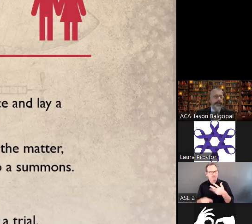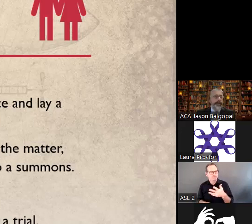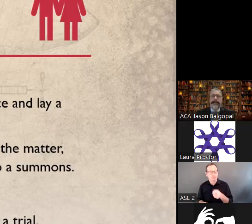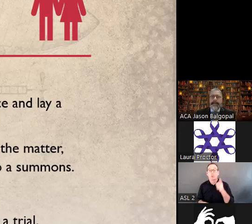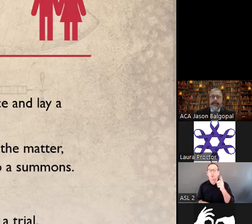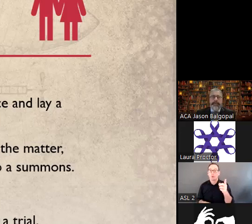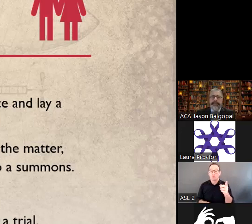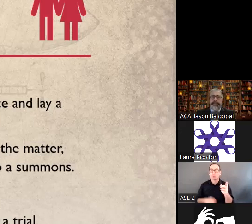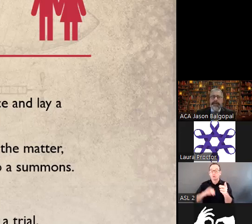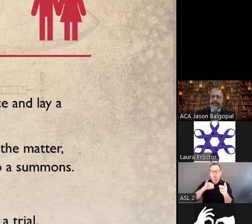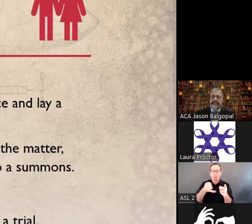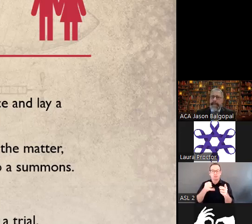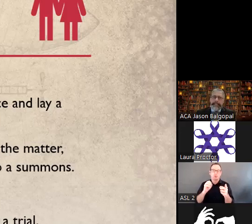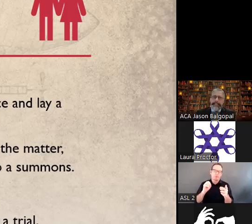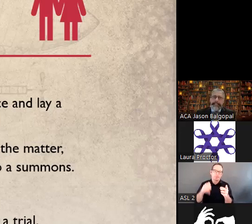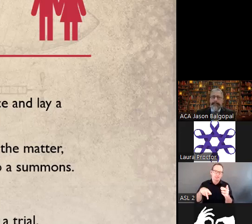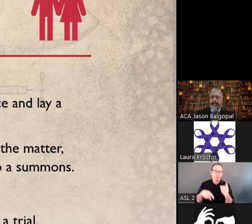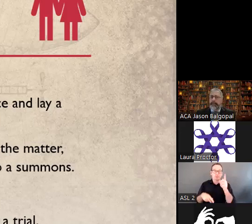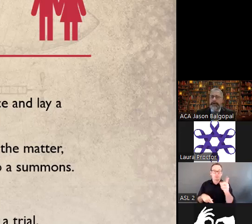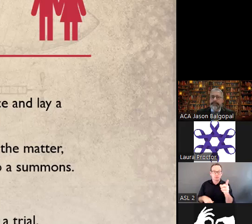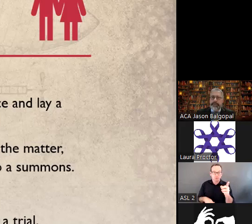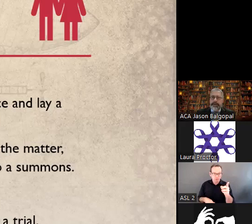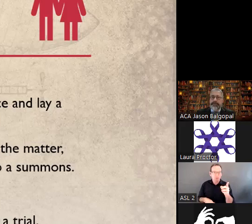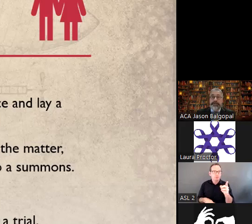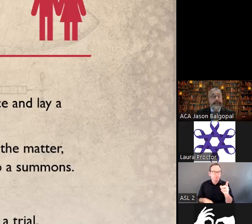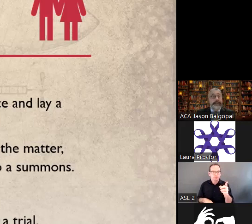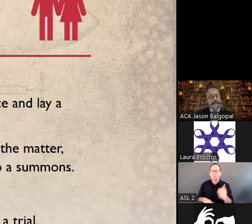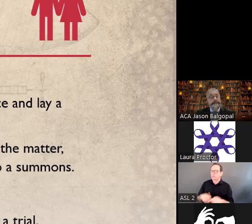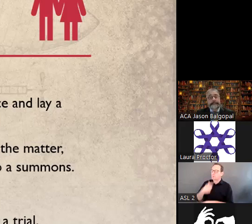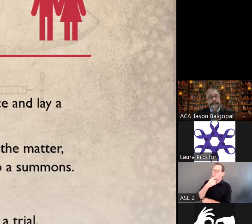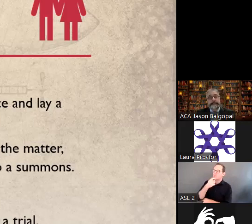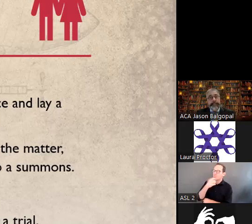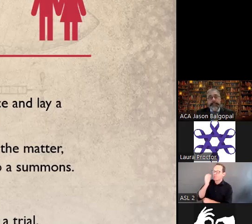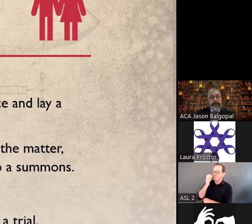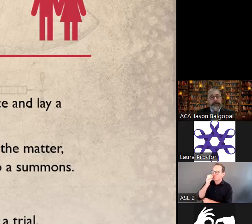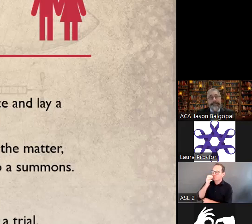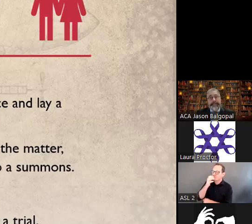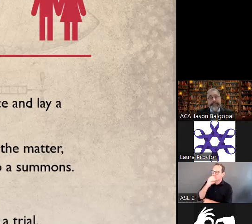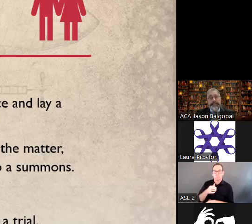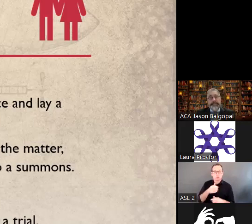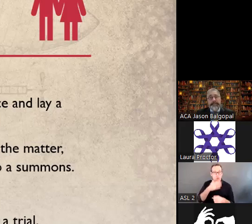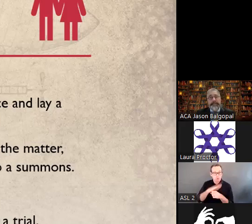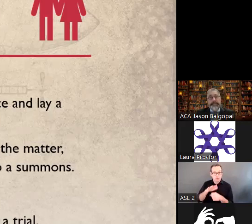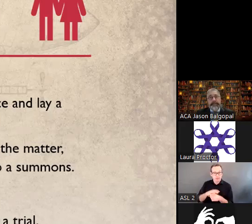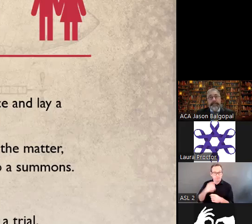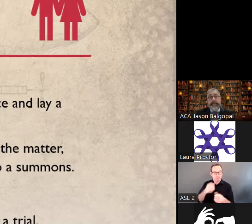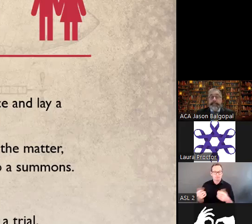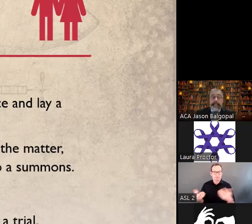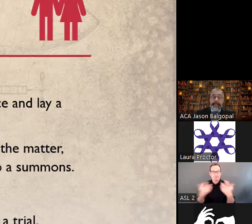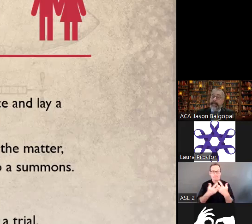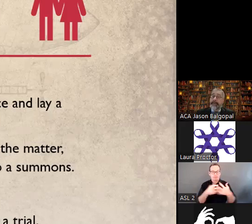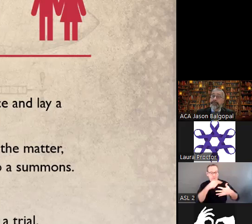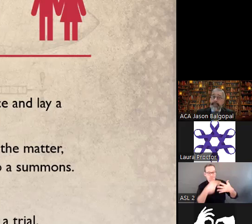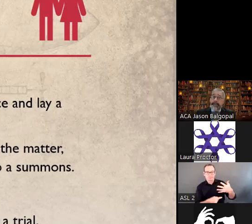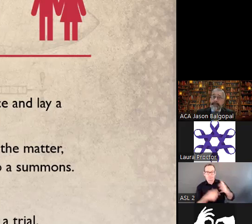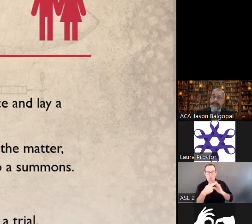Saying, well, my neighbor was talking badly to my mother, I want them charged, is not an offense. Saying